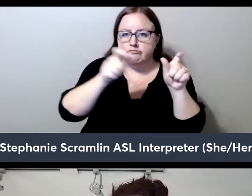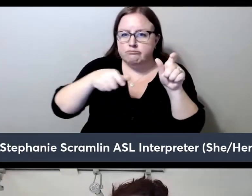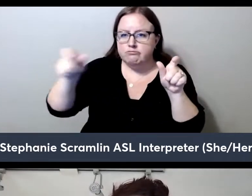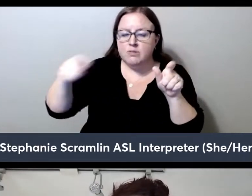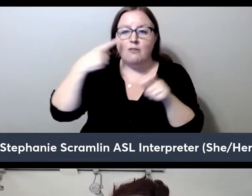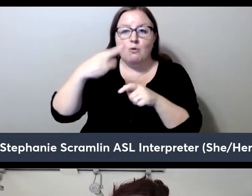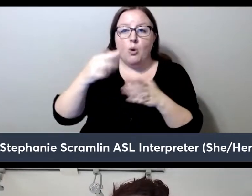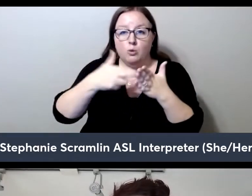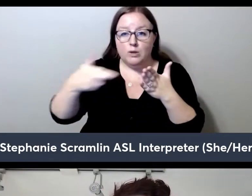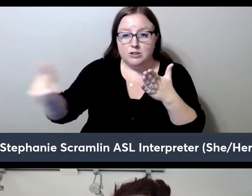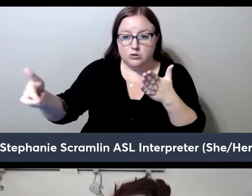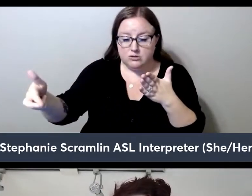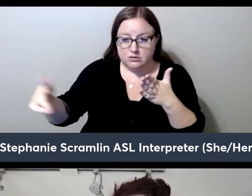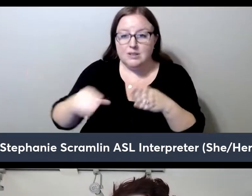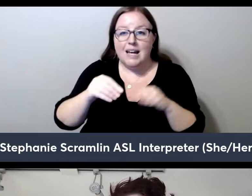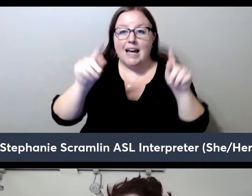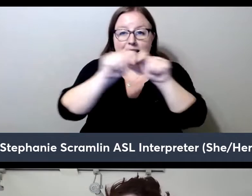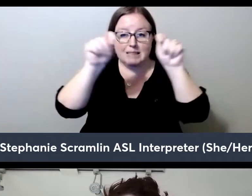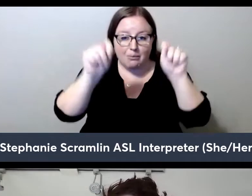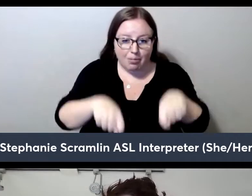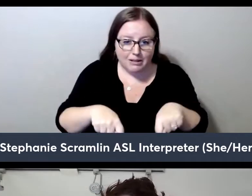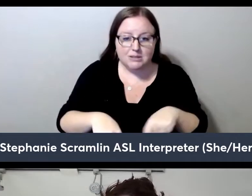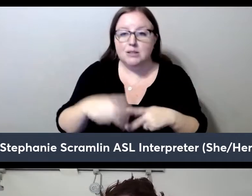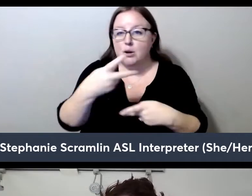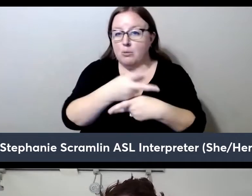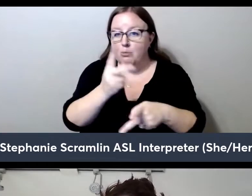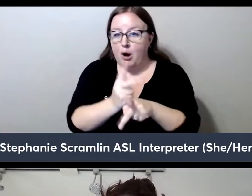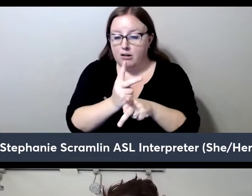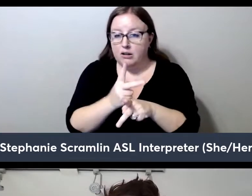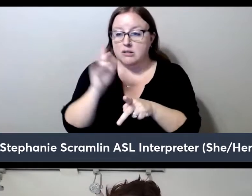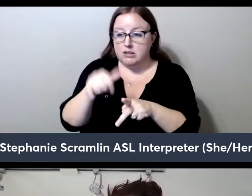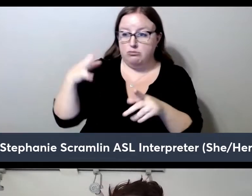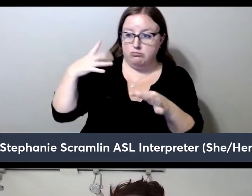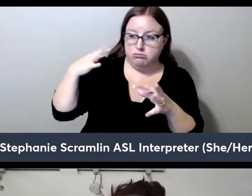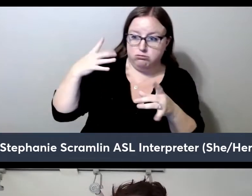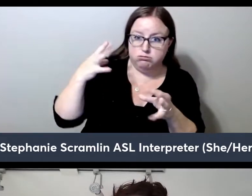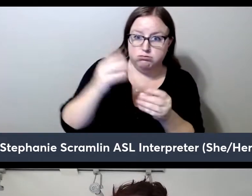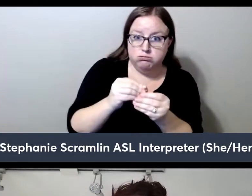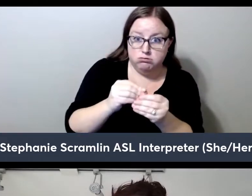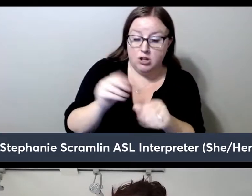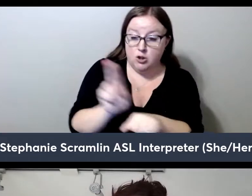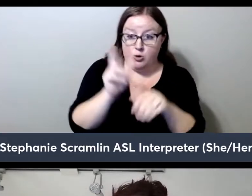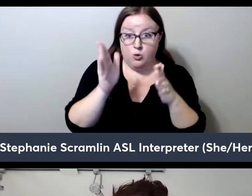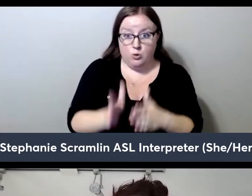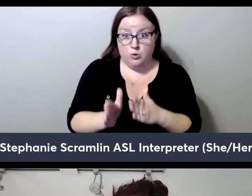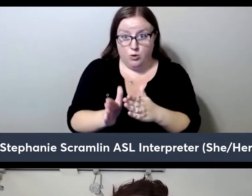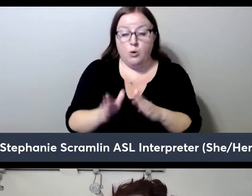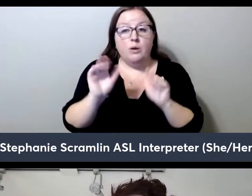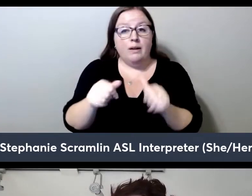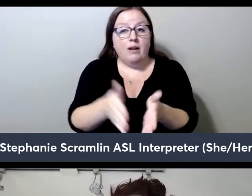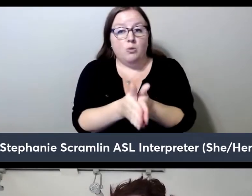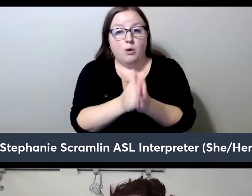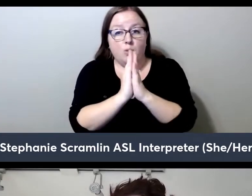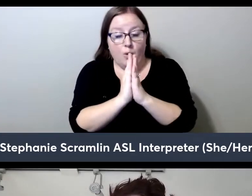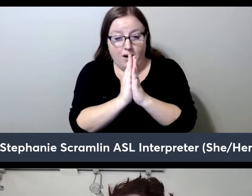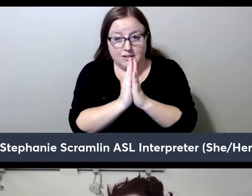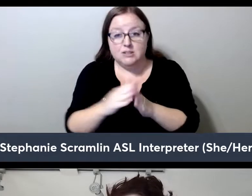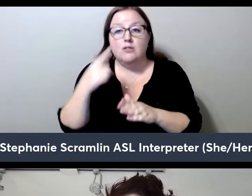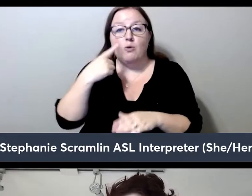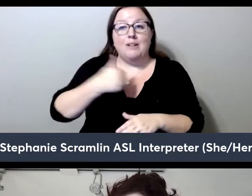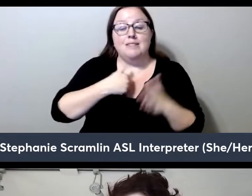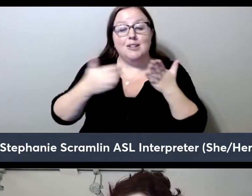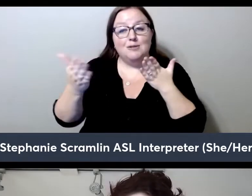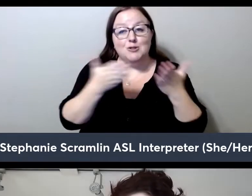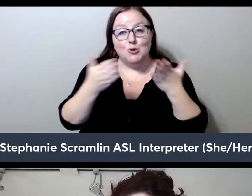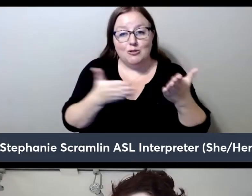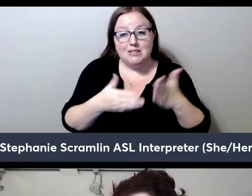resources and makes CloudFormation templates products that are curated so that end users can request through a